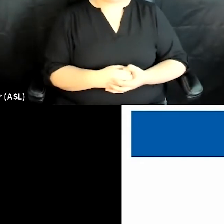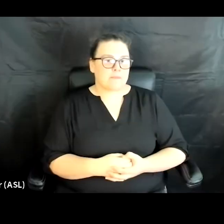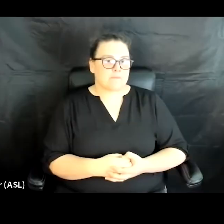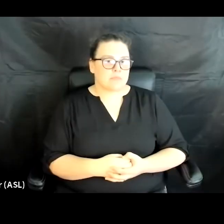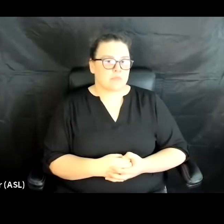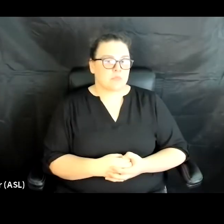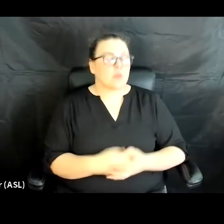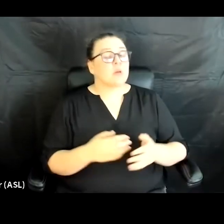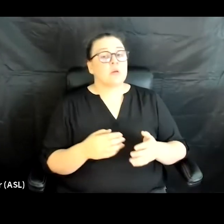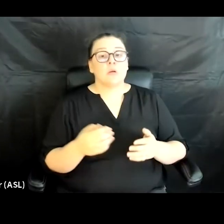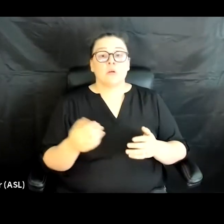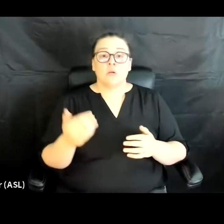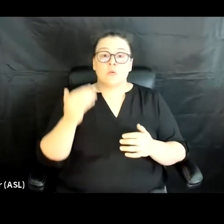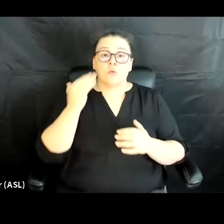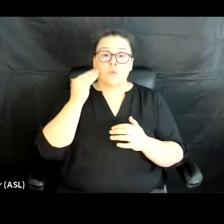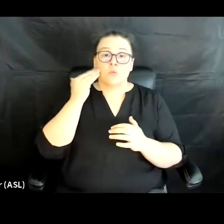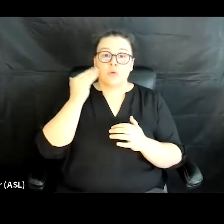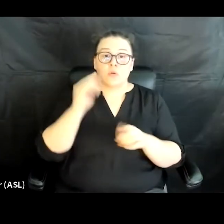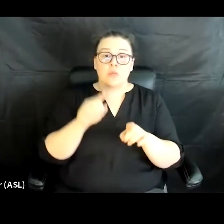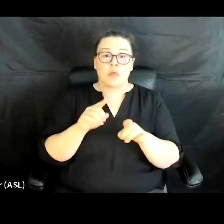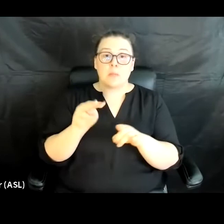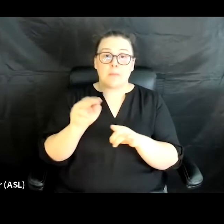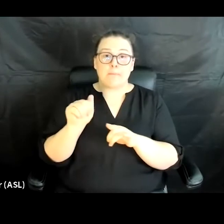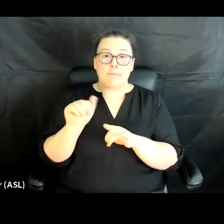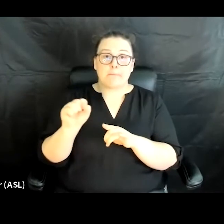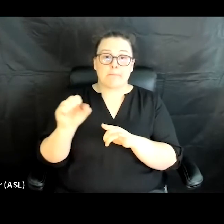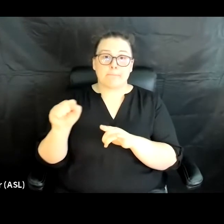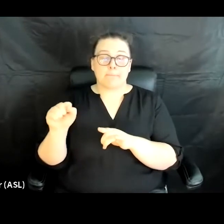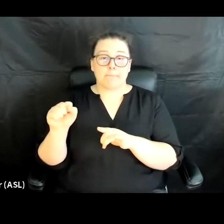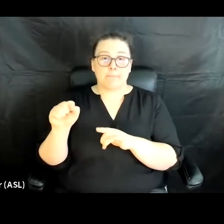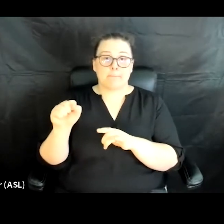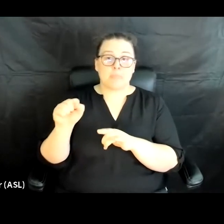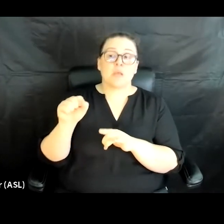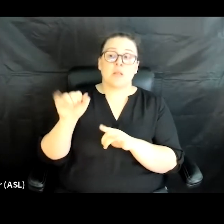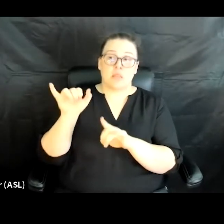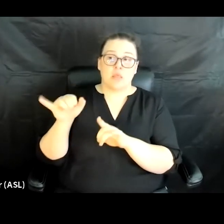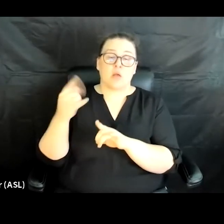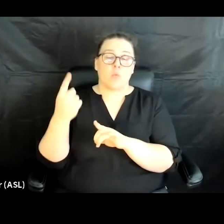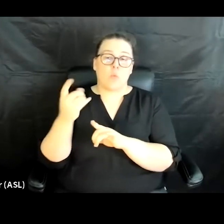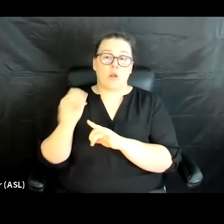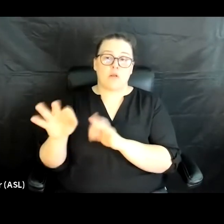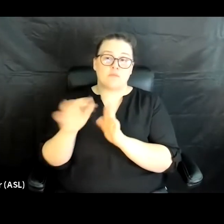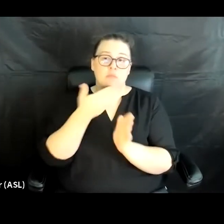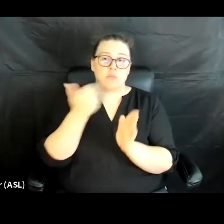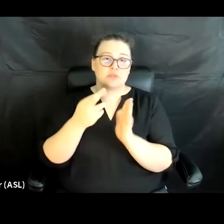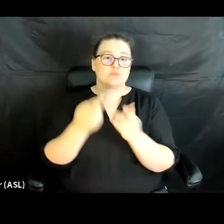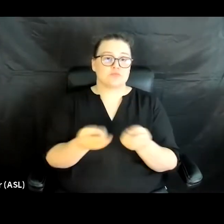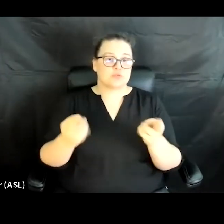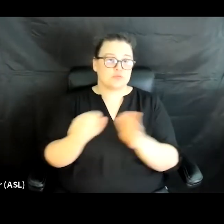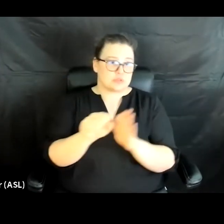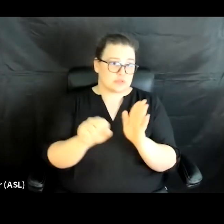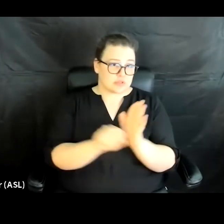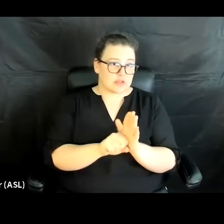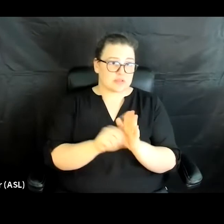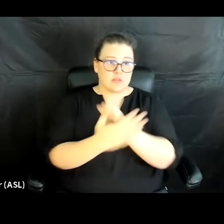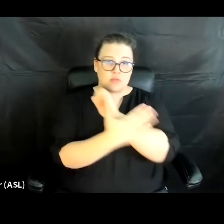what we know is that although that Massachusetts is amongst the best resource states in the country,